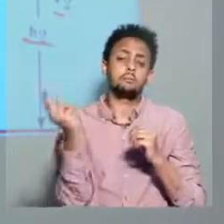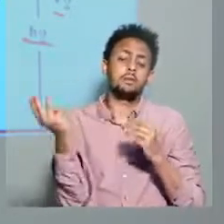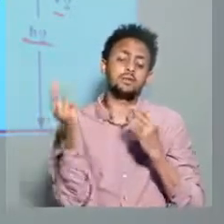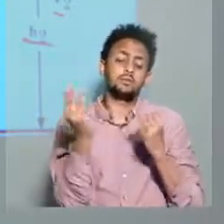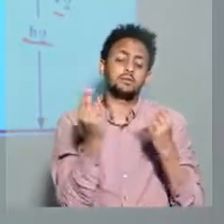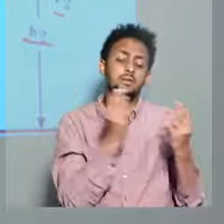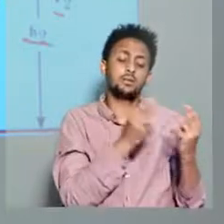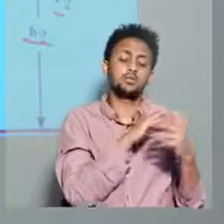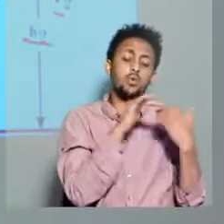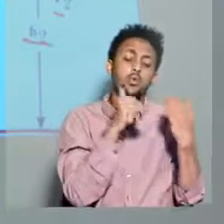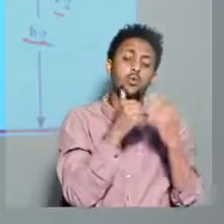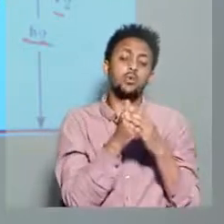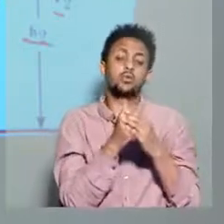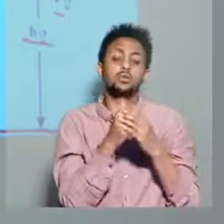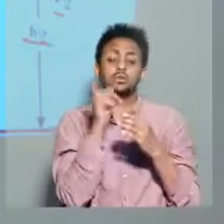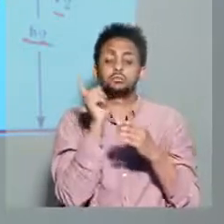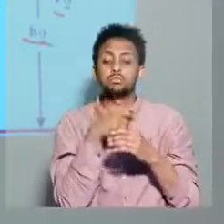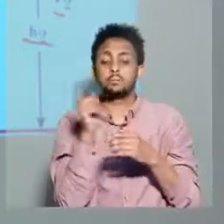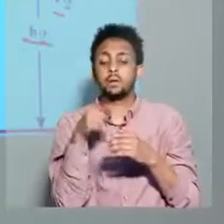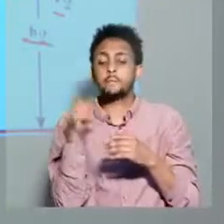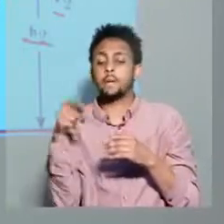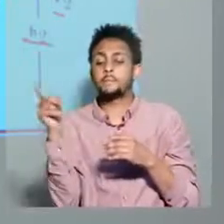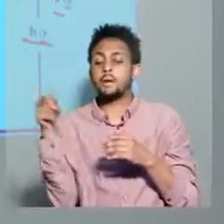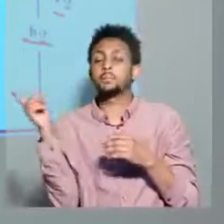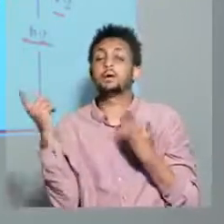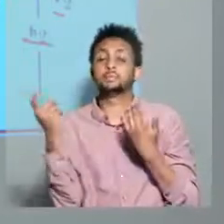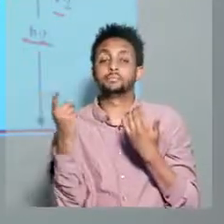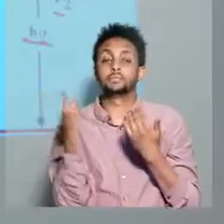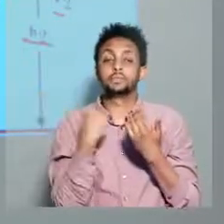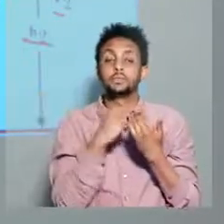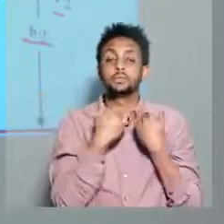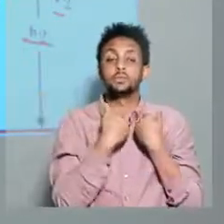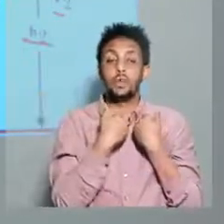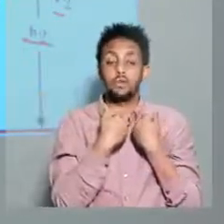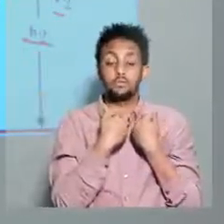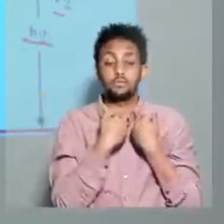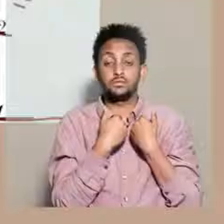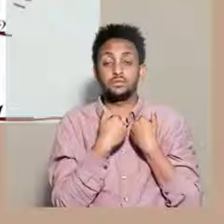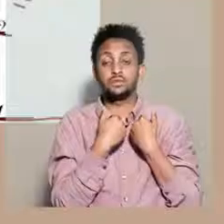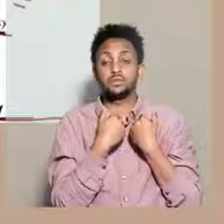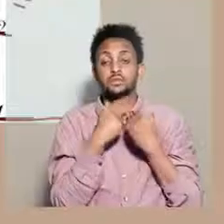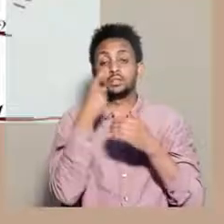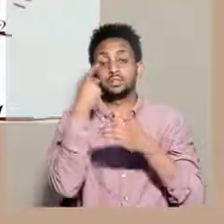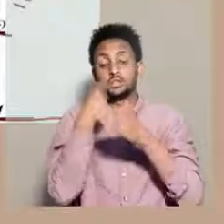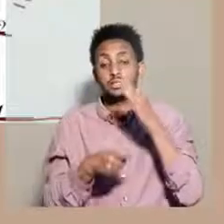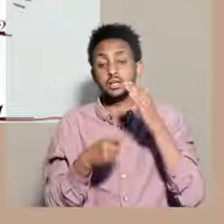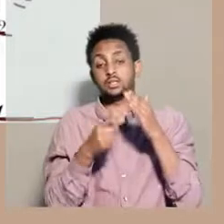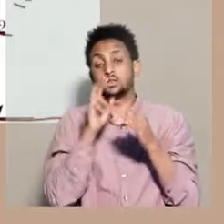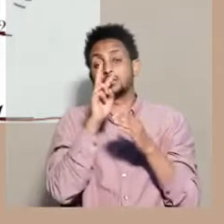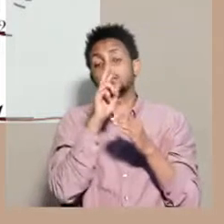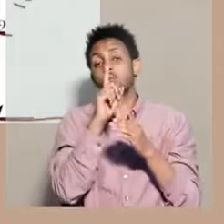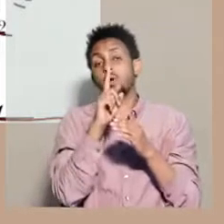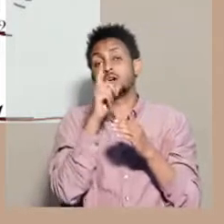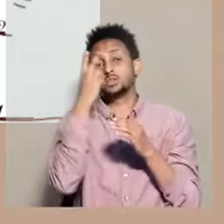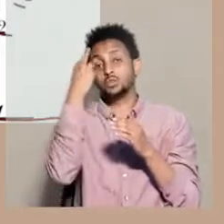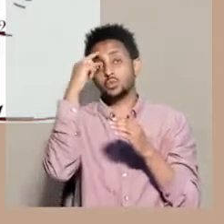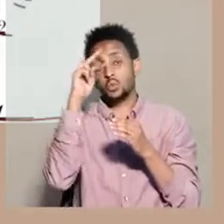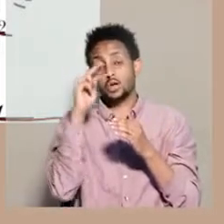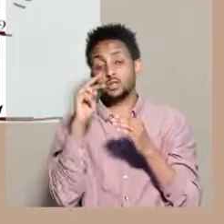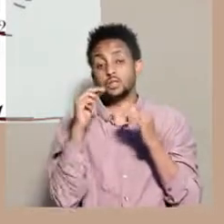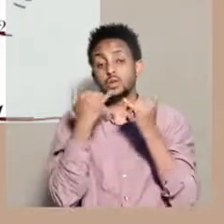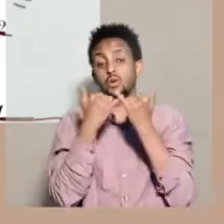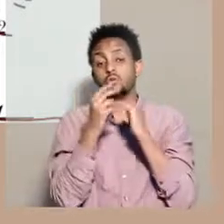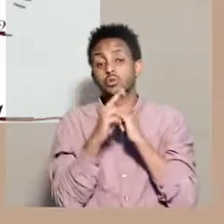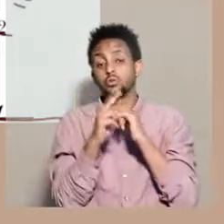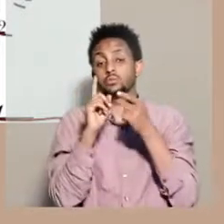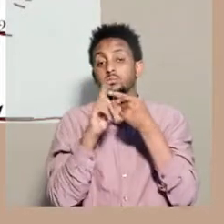at every section. We can eliminate on both sides since we do have mass. And the result becomes v1 squared over